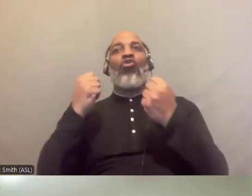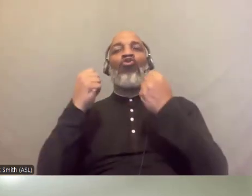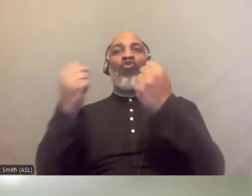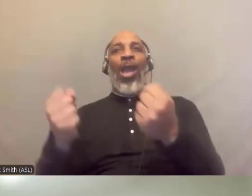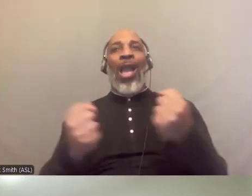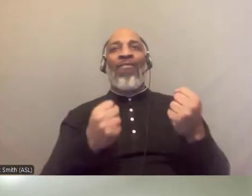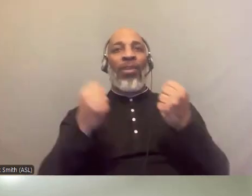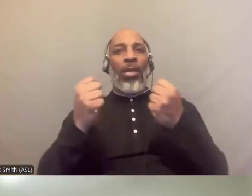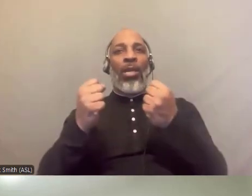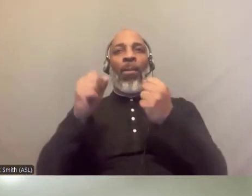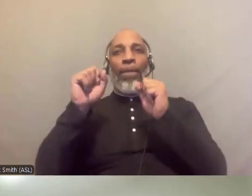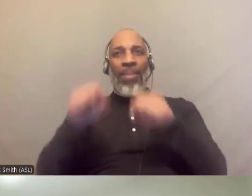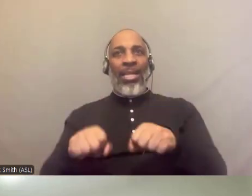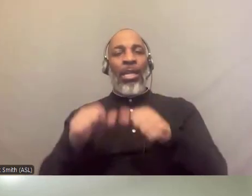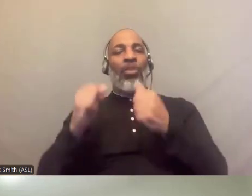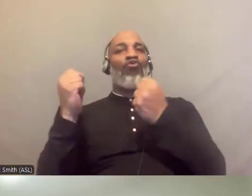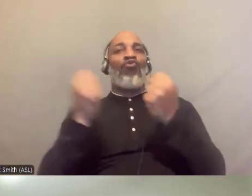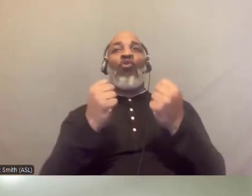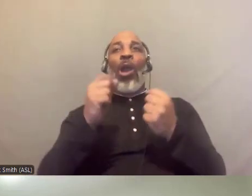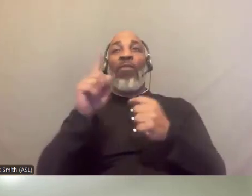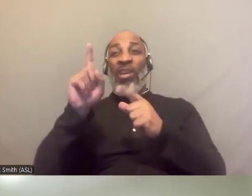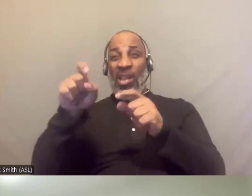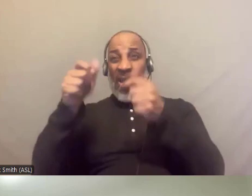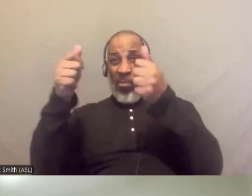Ability to drive.